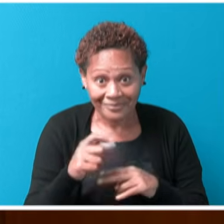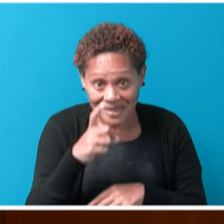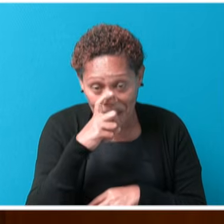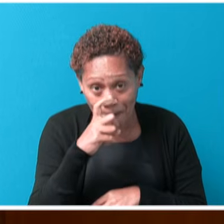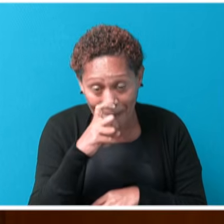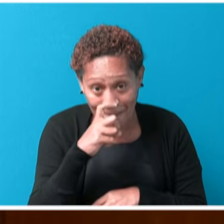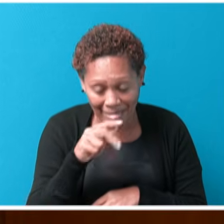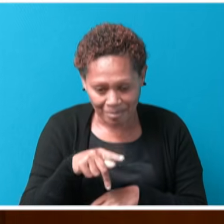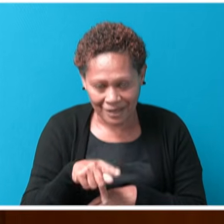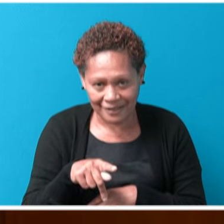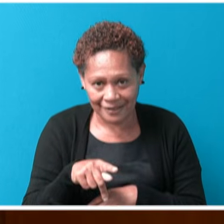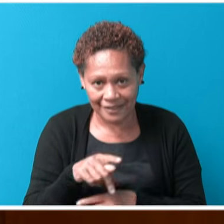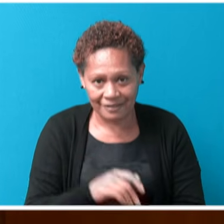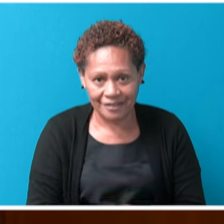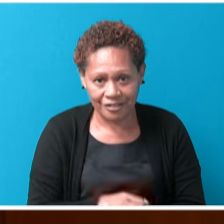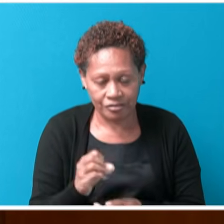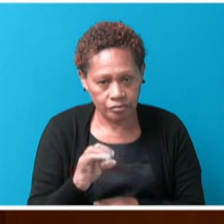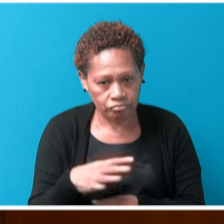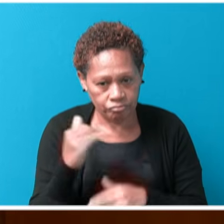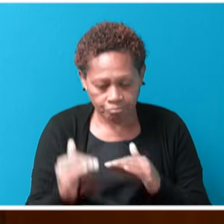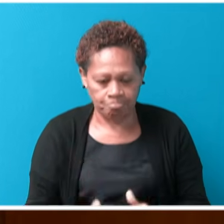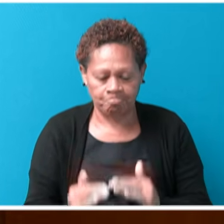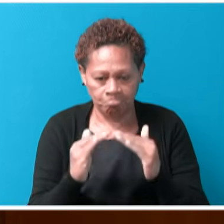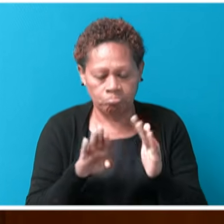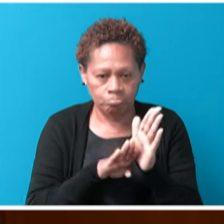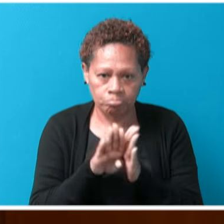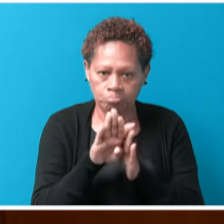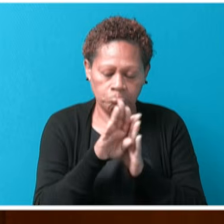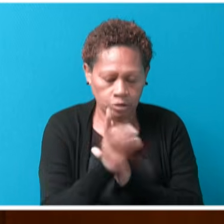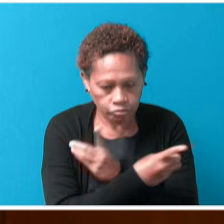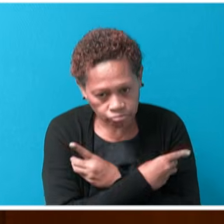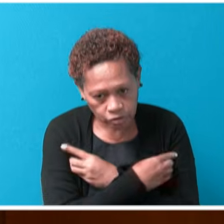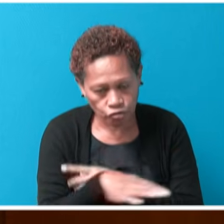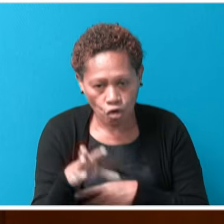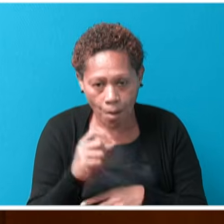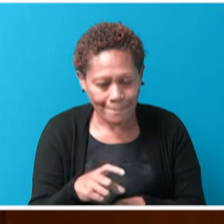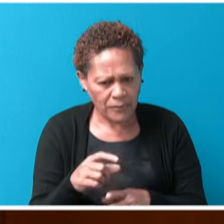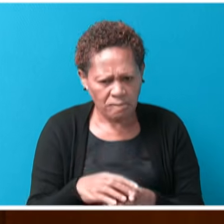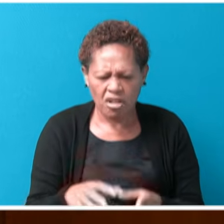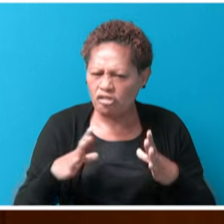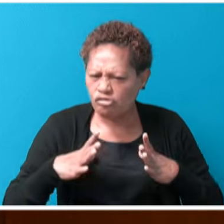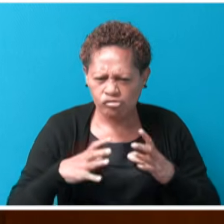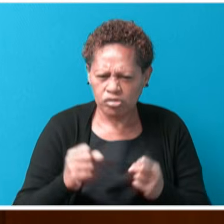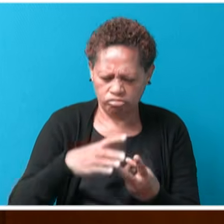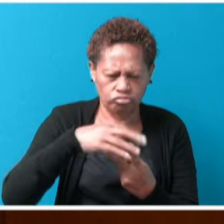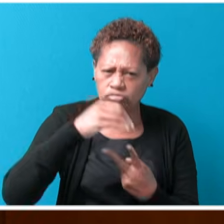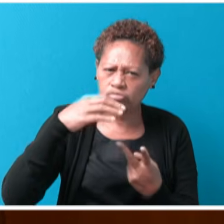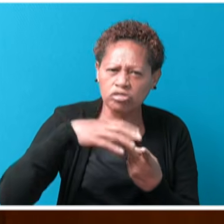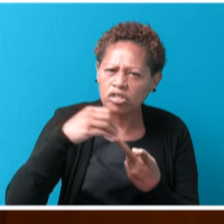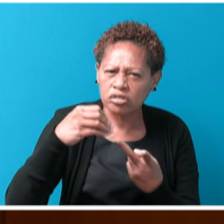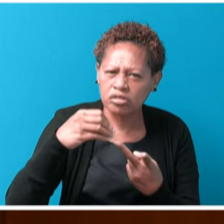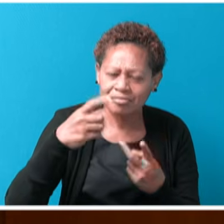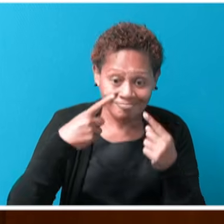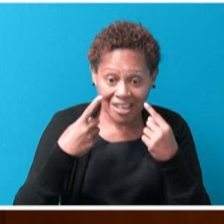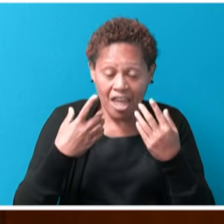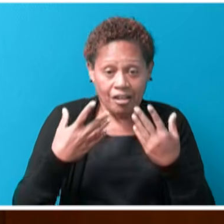rests. The rights and dignity of our people, the freedom to choose, to express ourselves and